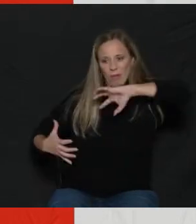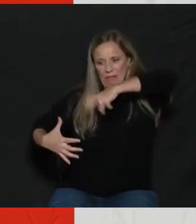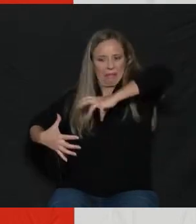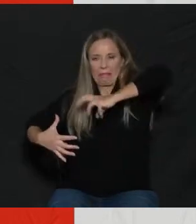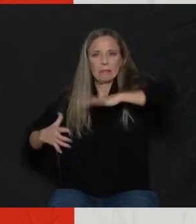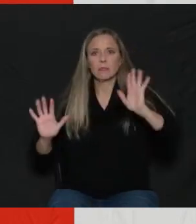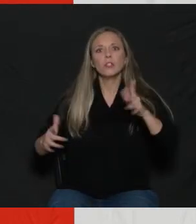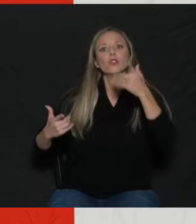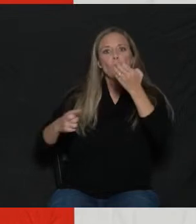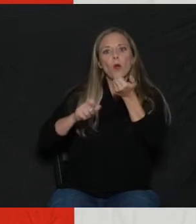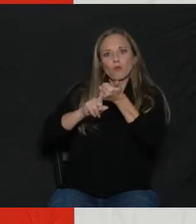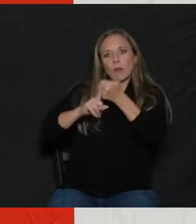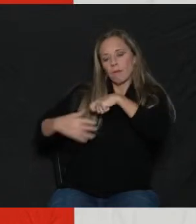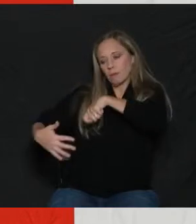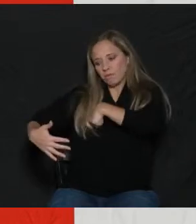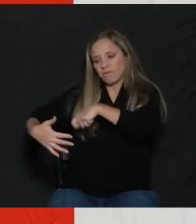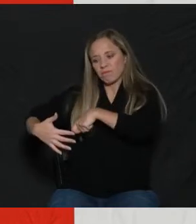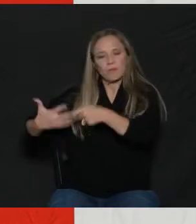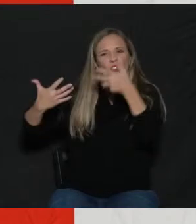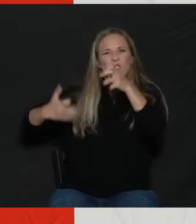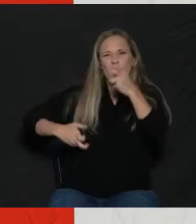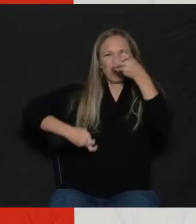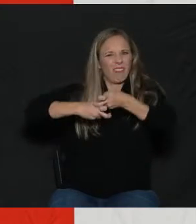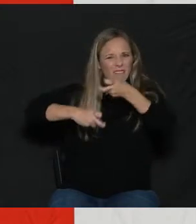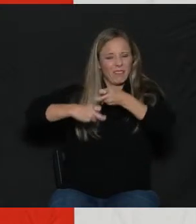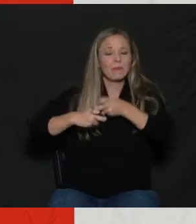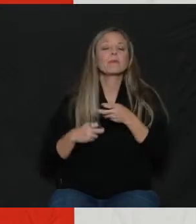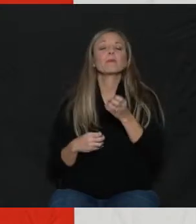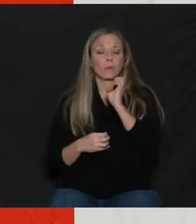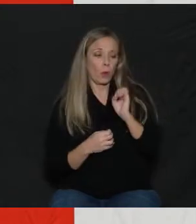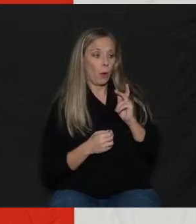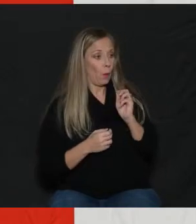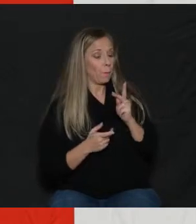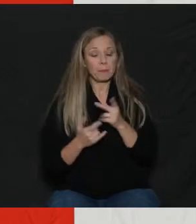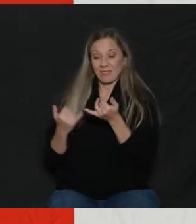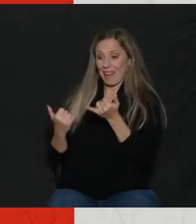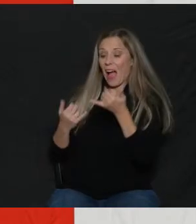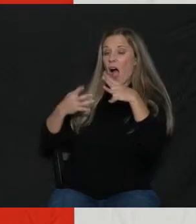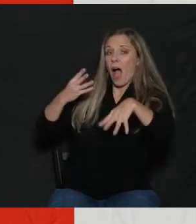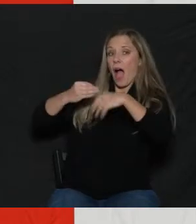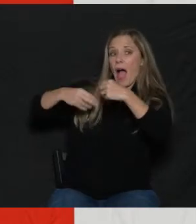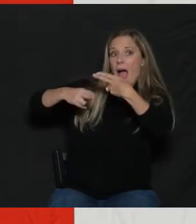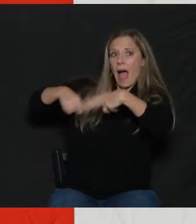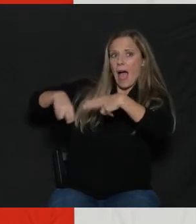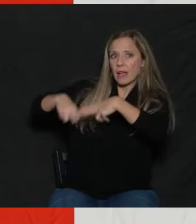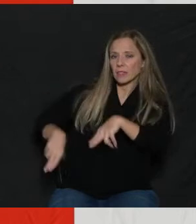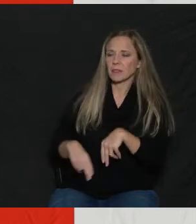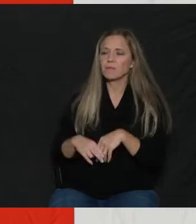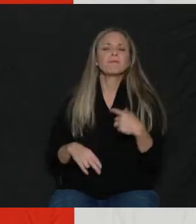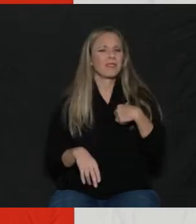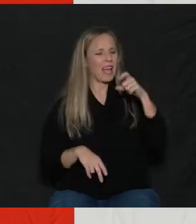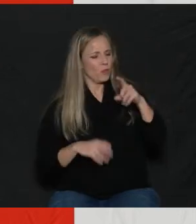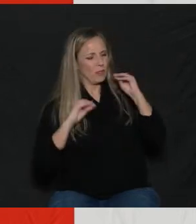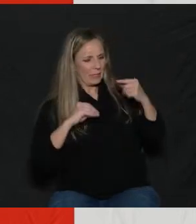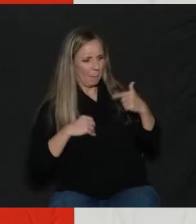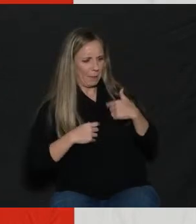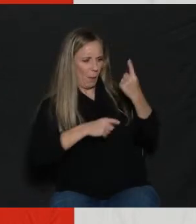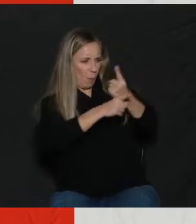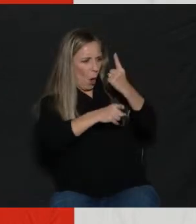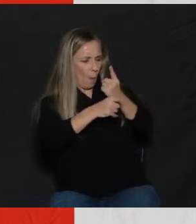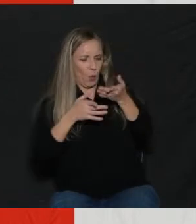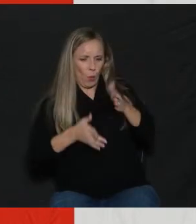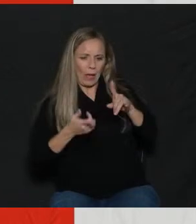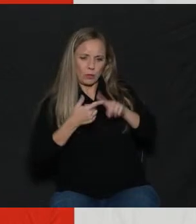it up, okay? Now, Okay. Now we're going to add the eggs. Okay, so I need you to teach me the proper way to crack an egg because